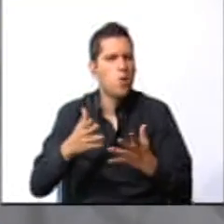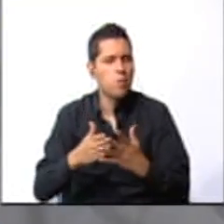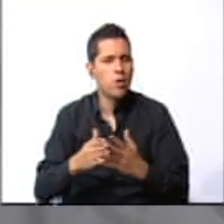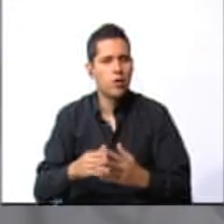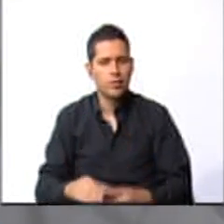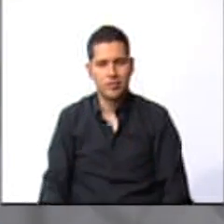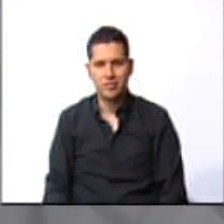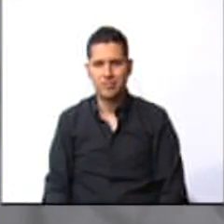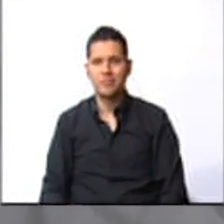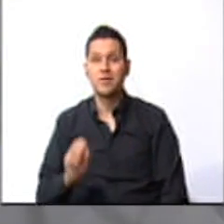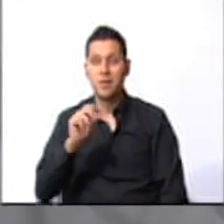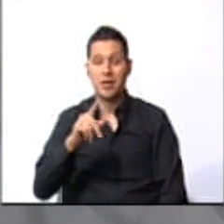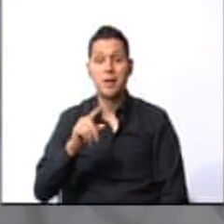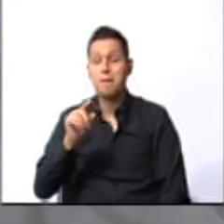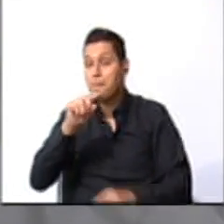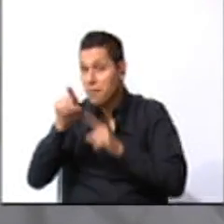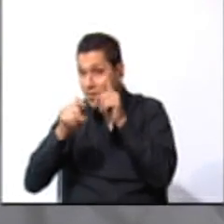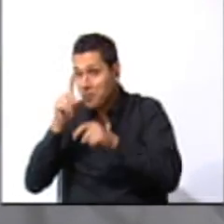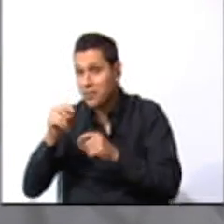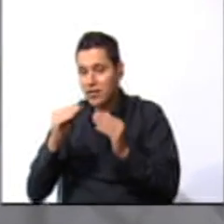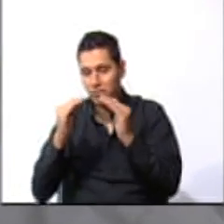Asking and giving directions.